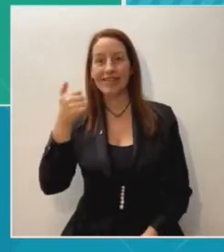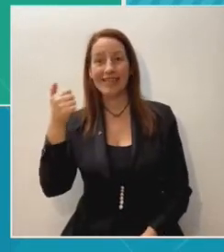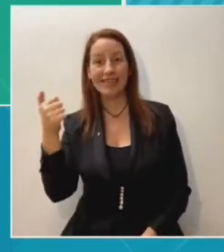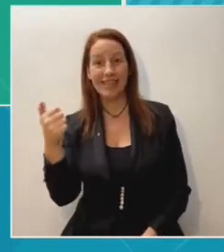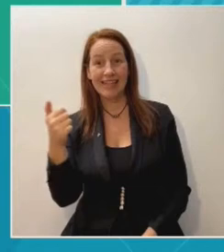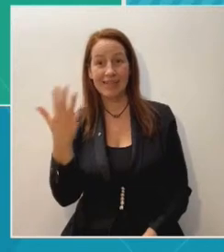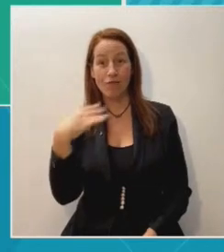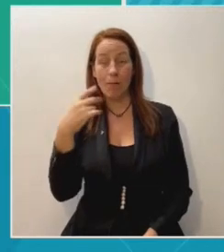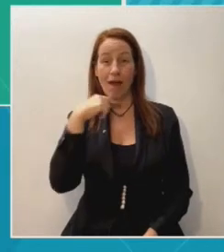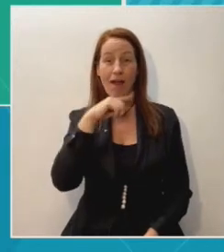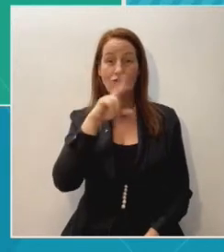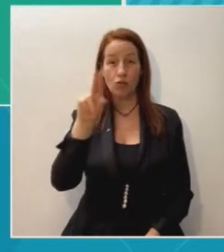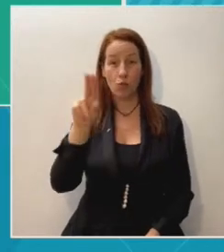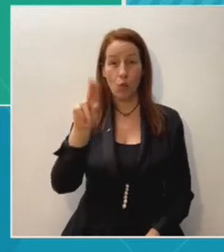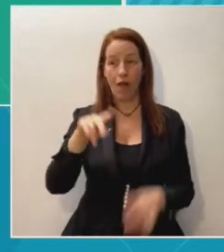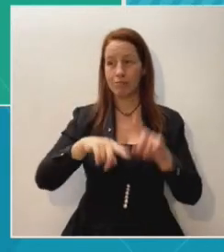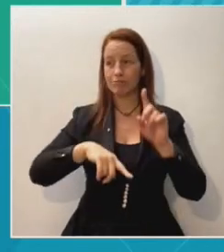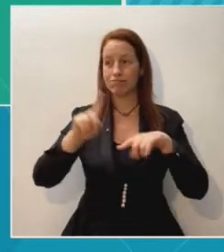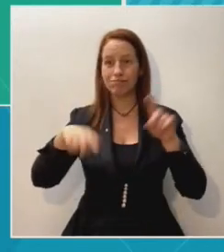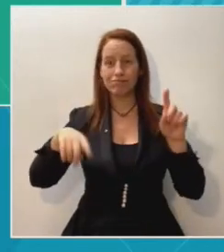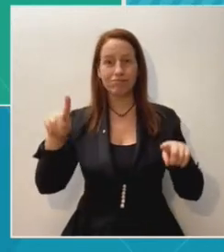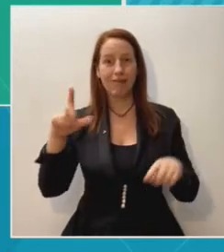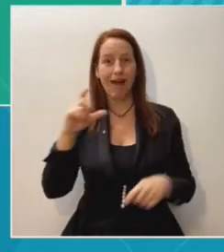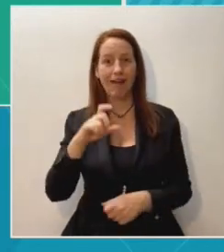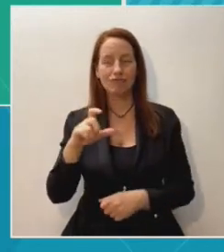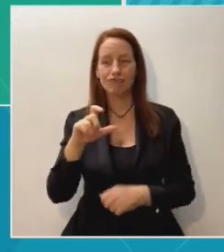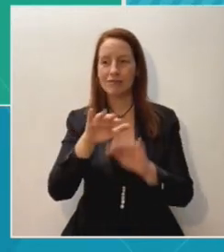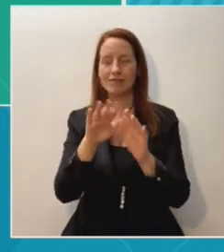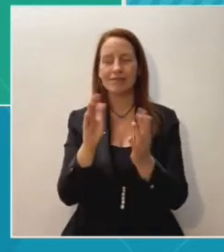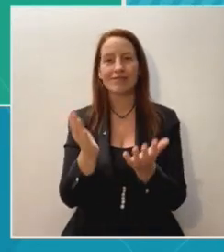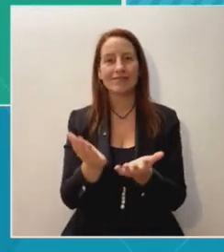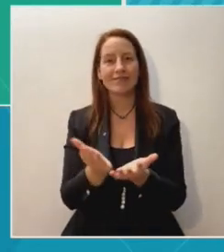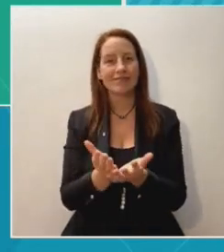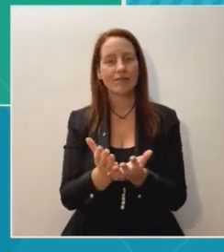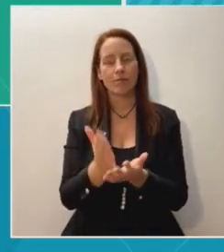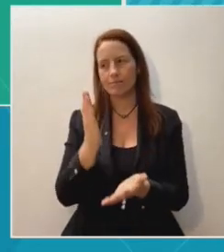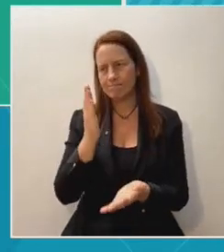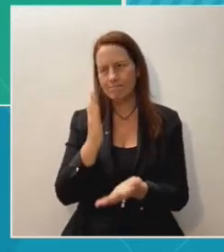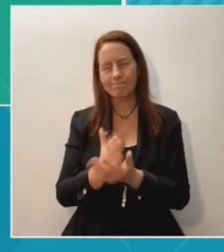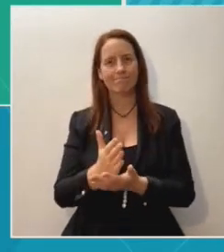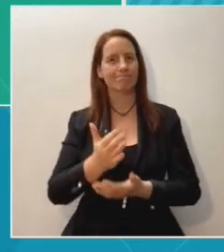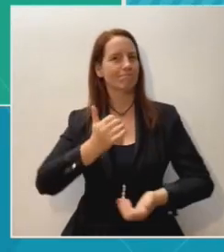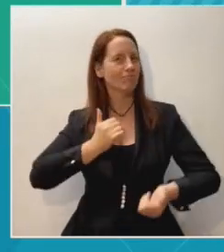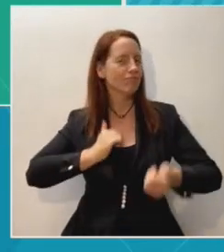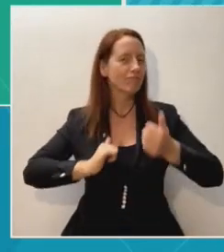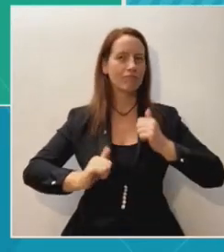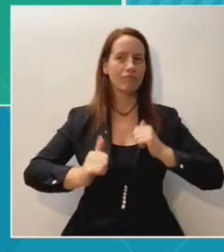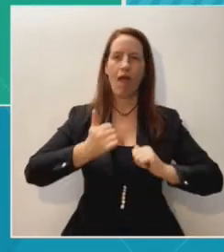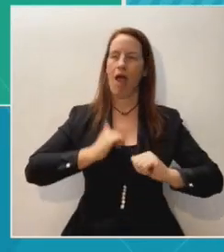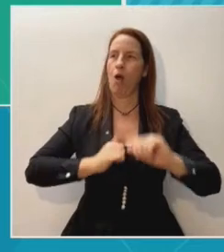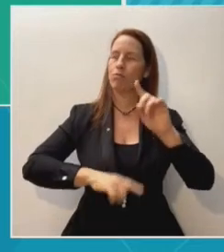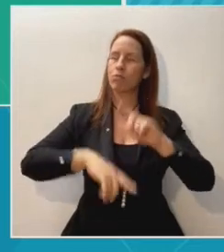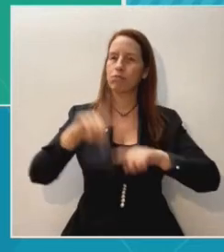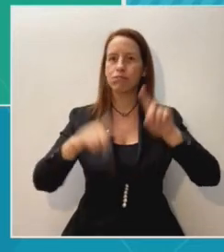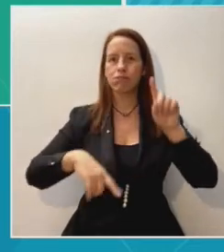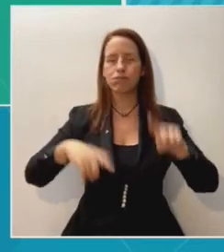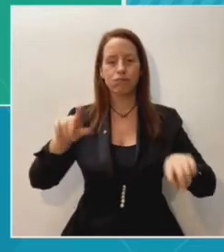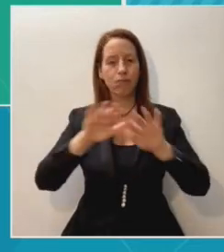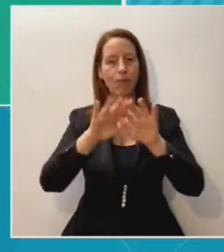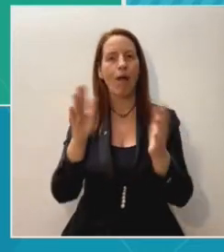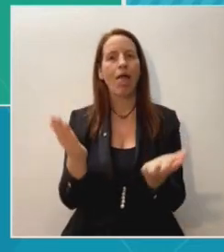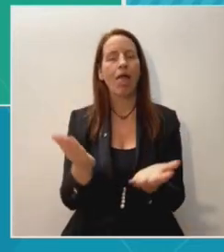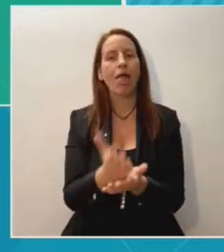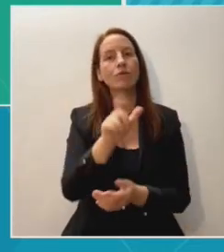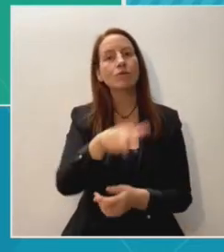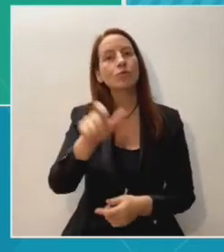countries. The university is deeply proud of the diversity of nationalities that make up our institution, and long may it continue to do